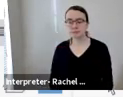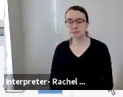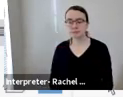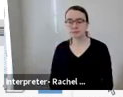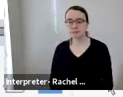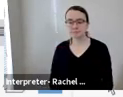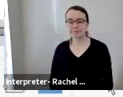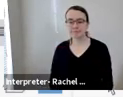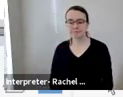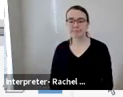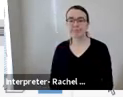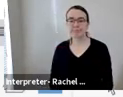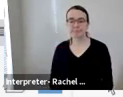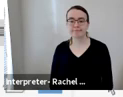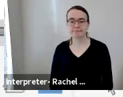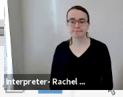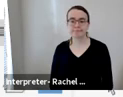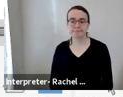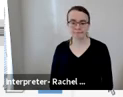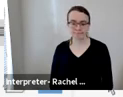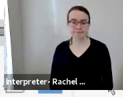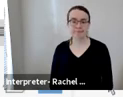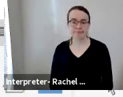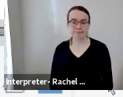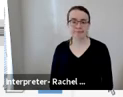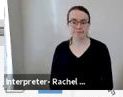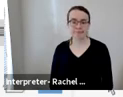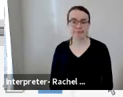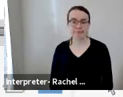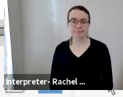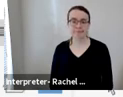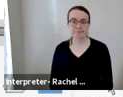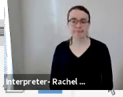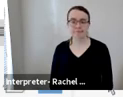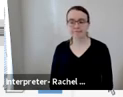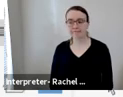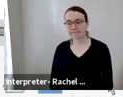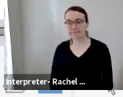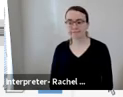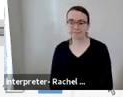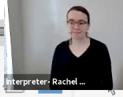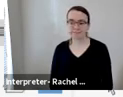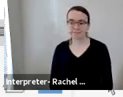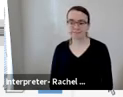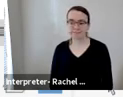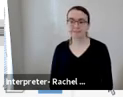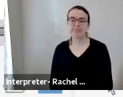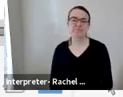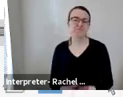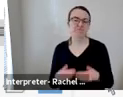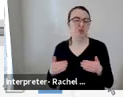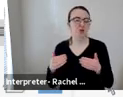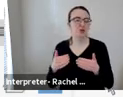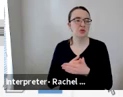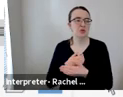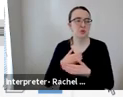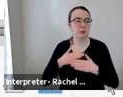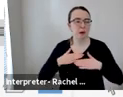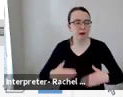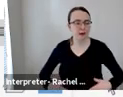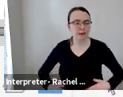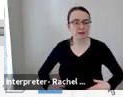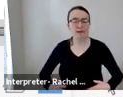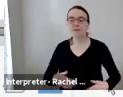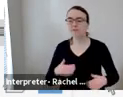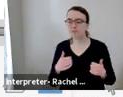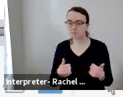I'm going to go from here, I'm going to go out, and I'm going to say new body, great, and